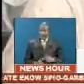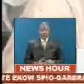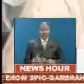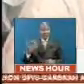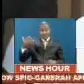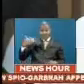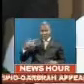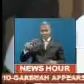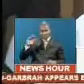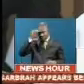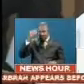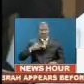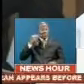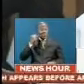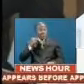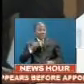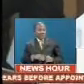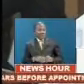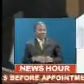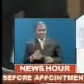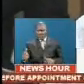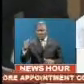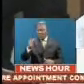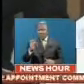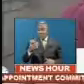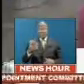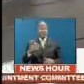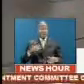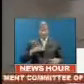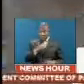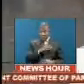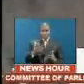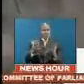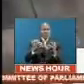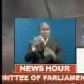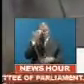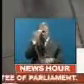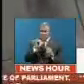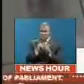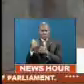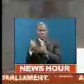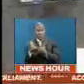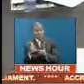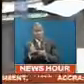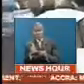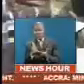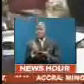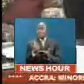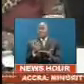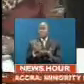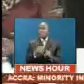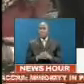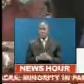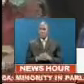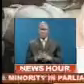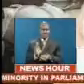Rawlings' administration. The appointment committee, which vetted him, wanted to know how he would help the country correct a balance of